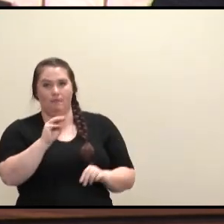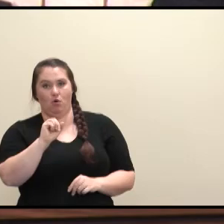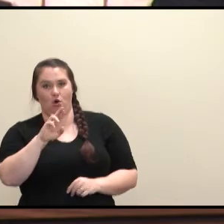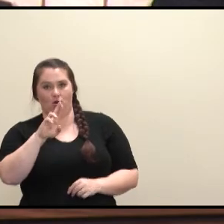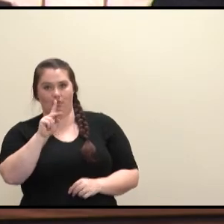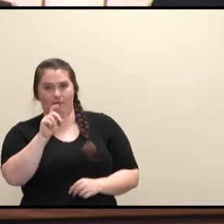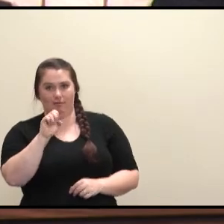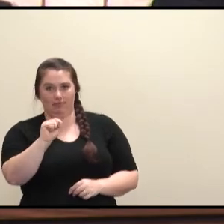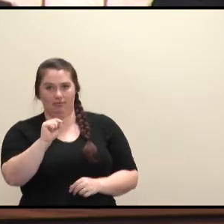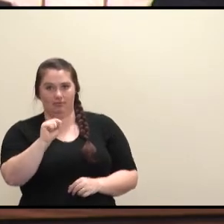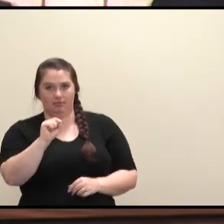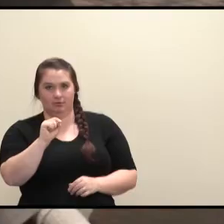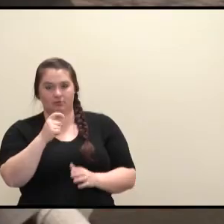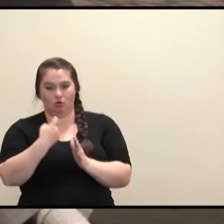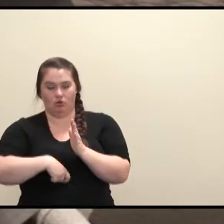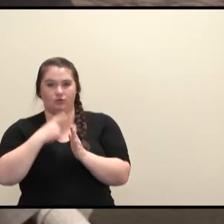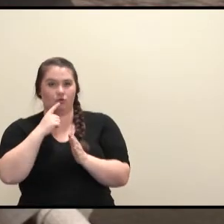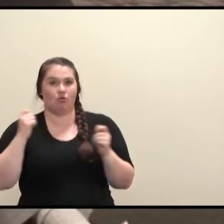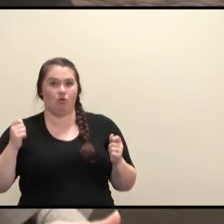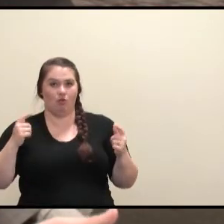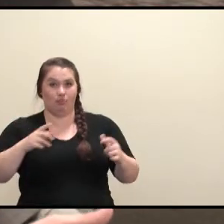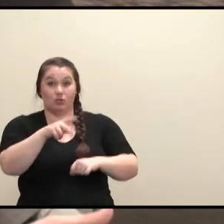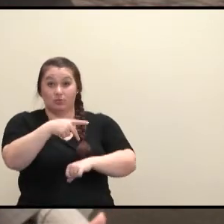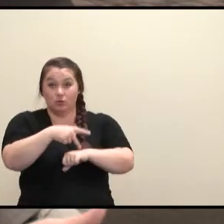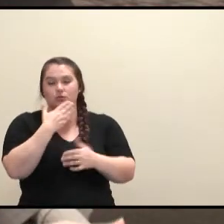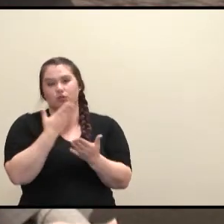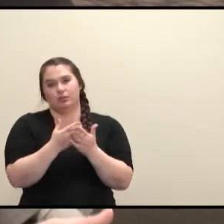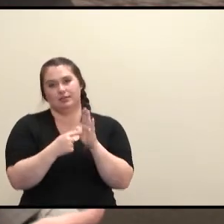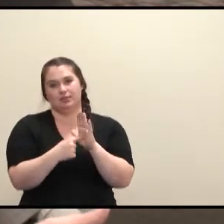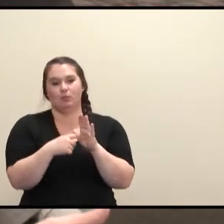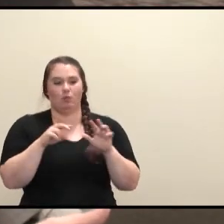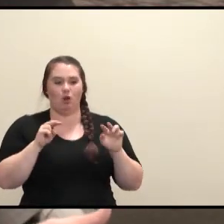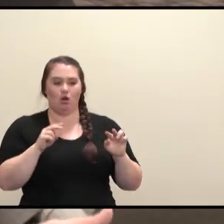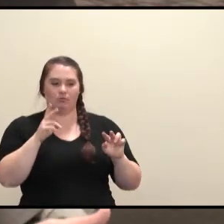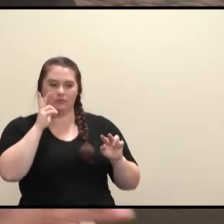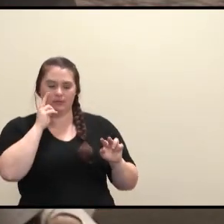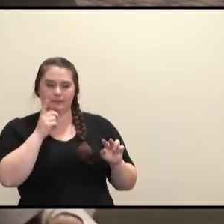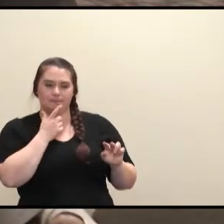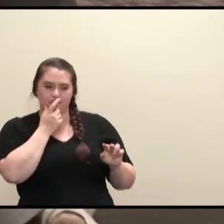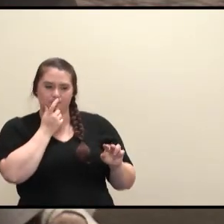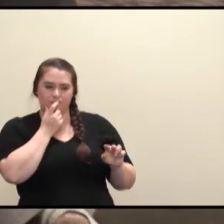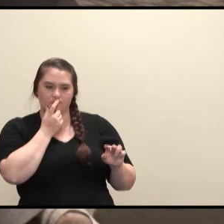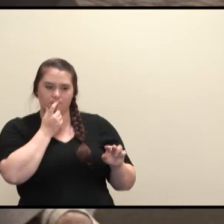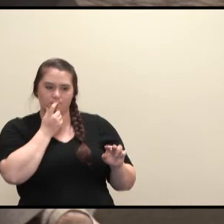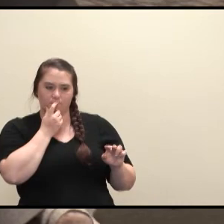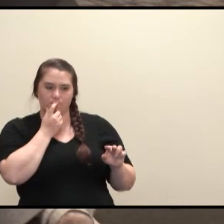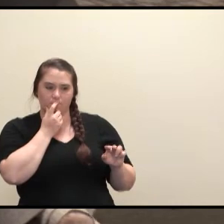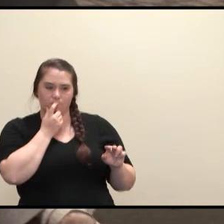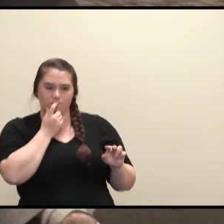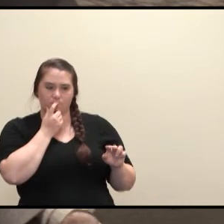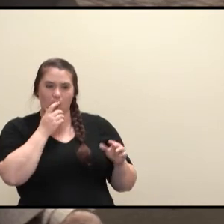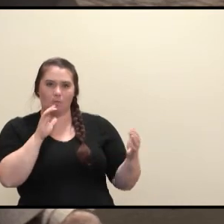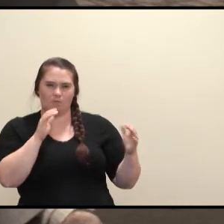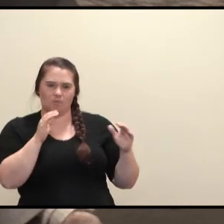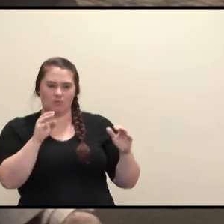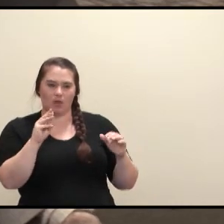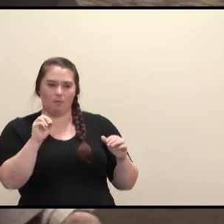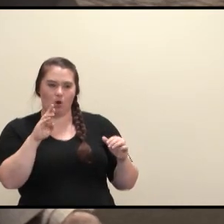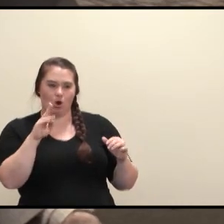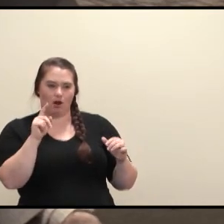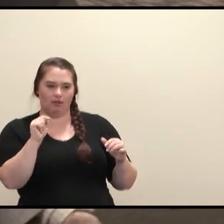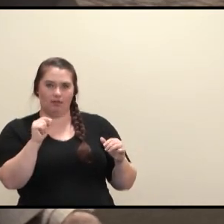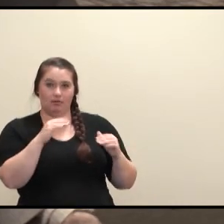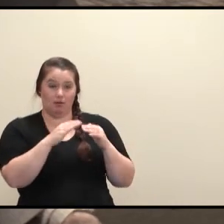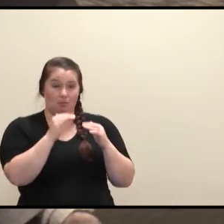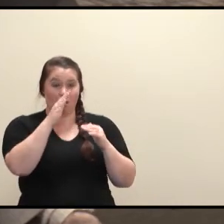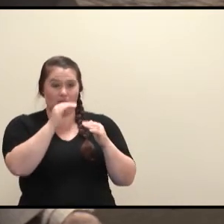for every job, right? But principals are a great example. So we look and see, okay, where are they basically for market comparison? So if they're above or